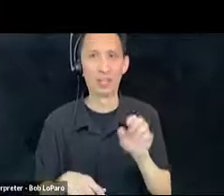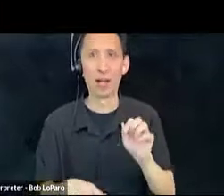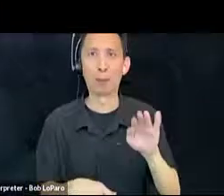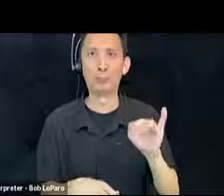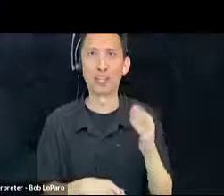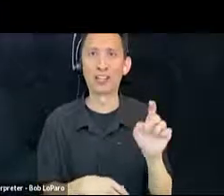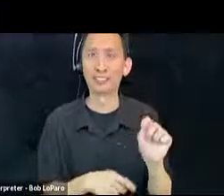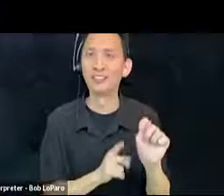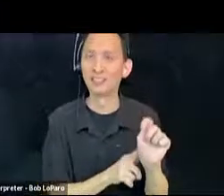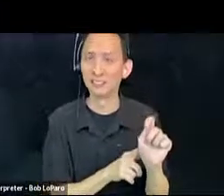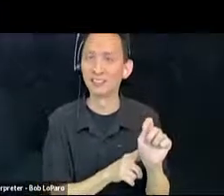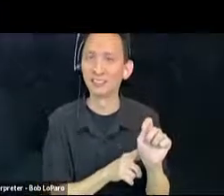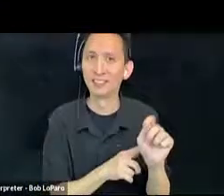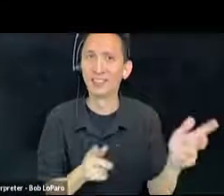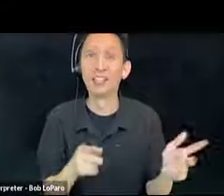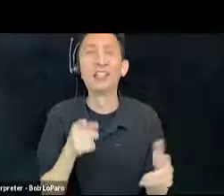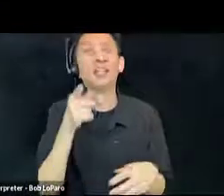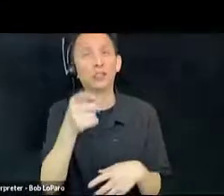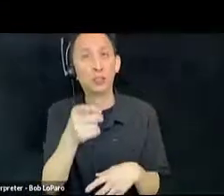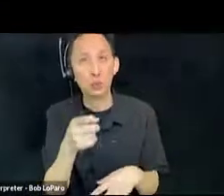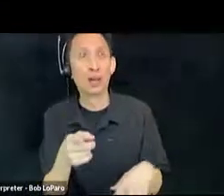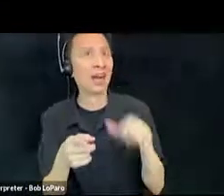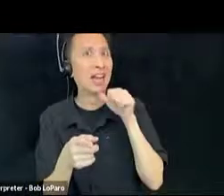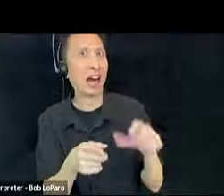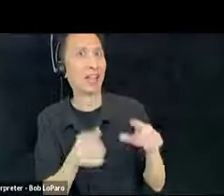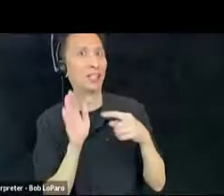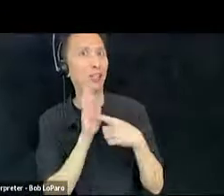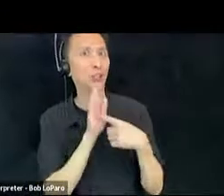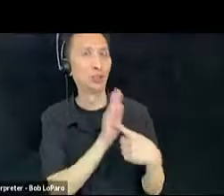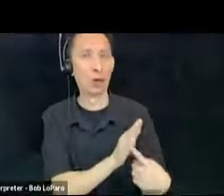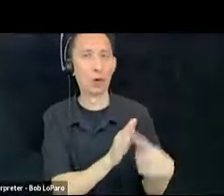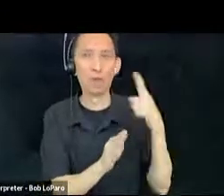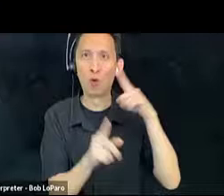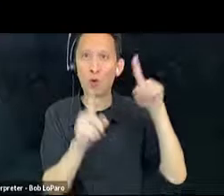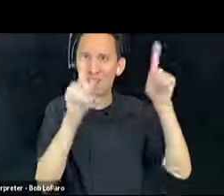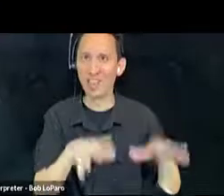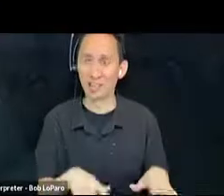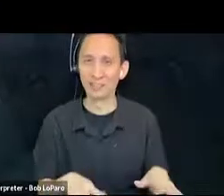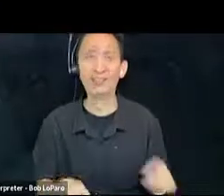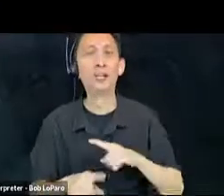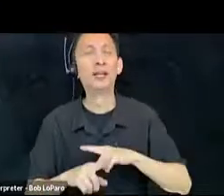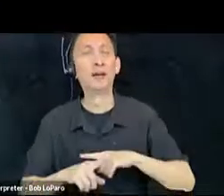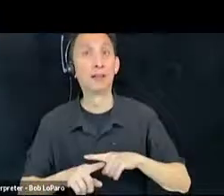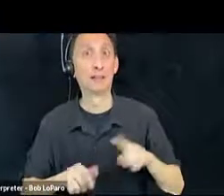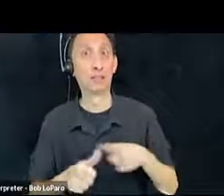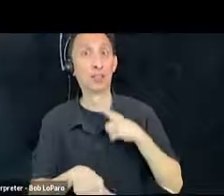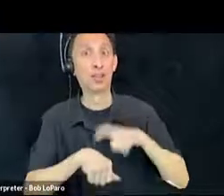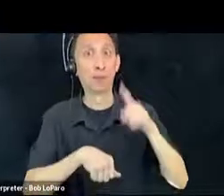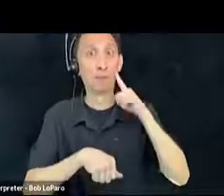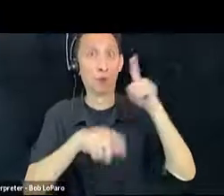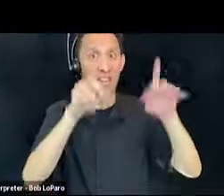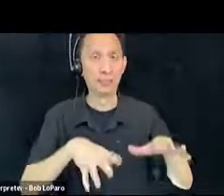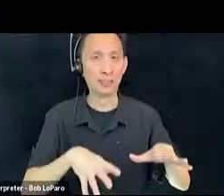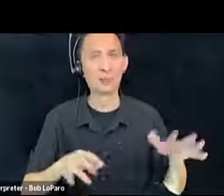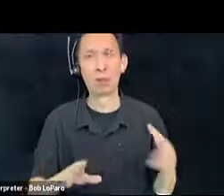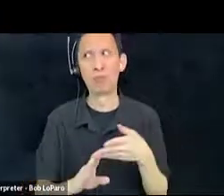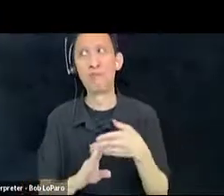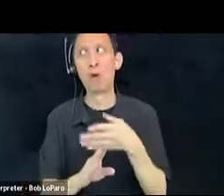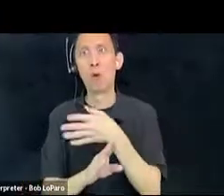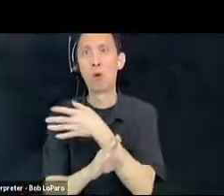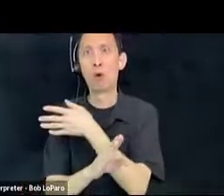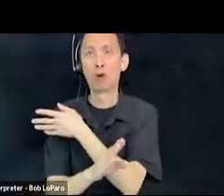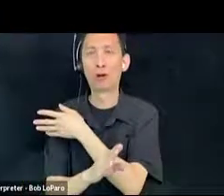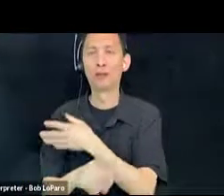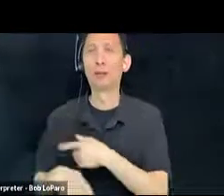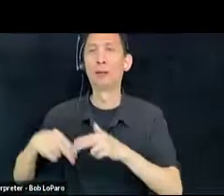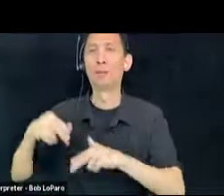that you're not showing them, which you're not allowed to do anyway, the object the first time when they're taking the test. Let's start building some of those things that